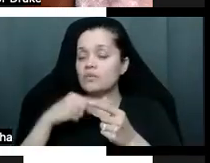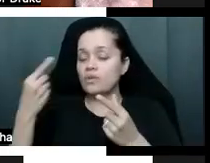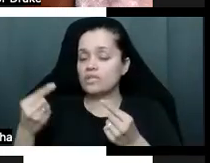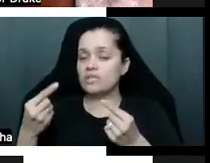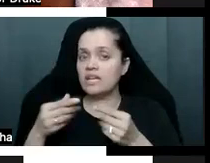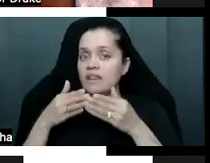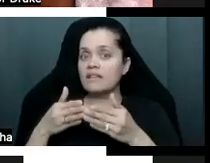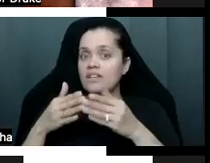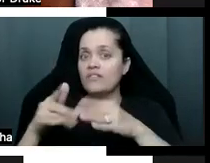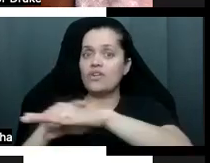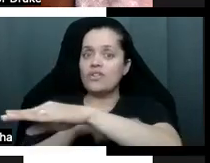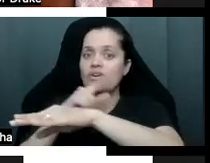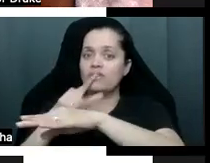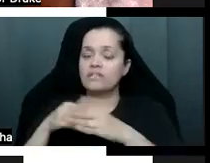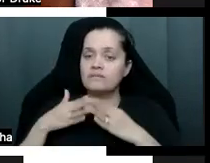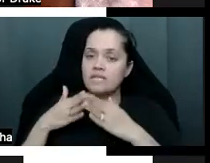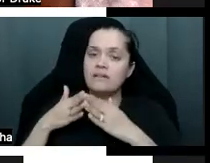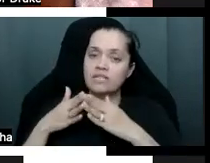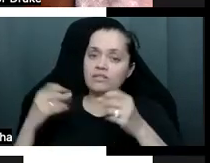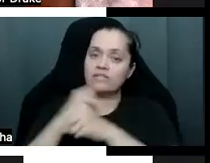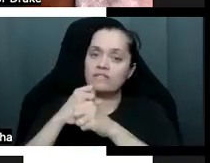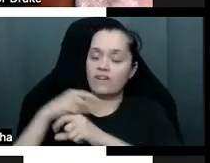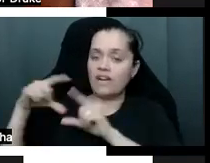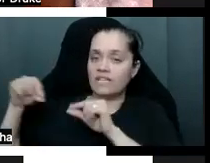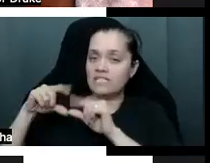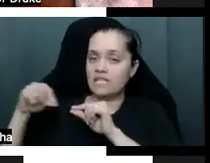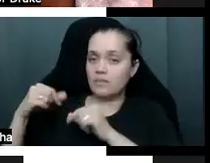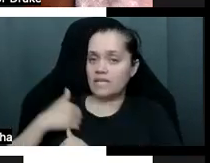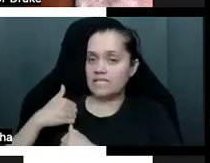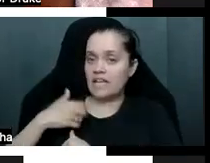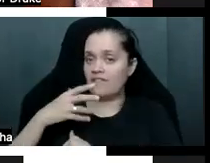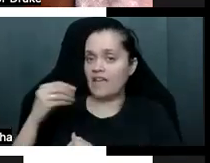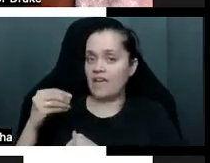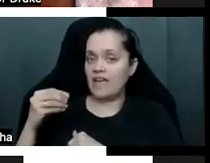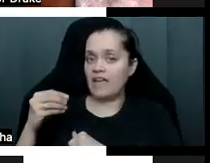a long time to fight the Japanese navy, and